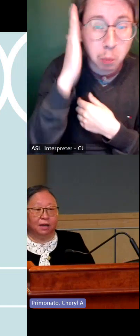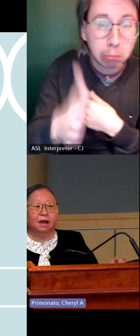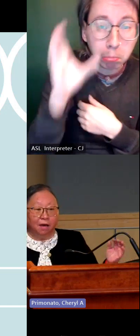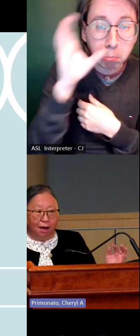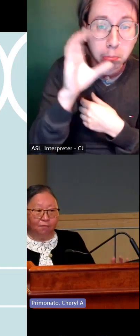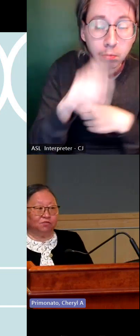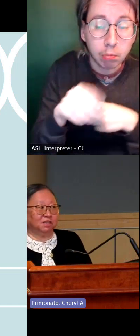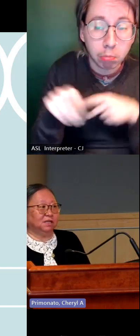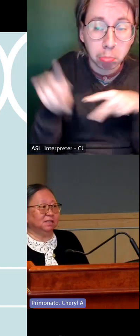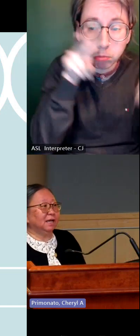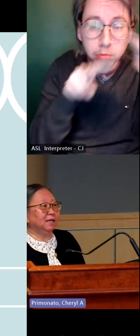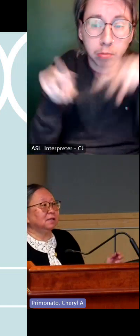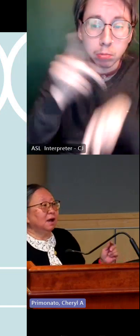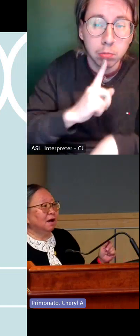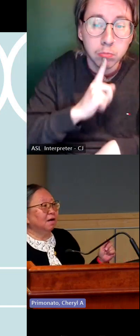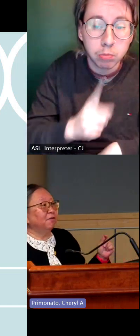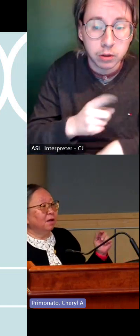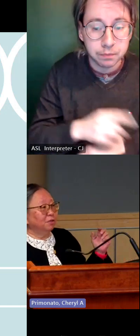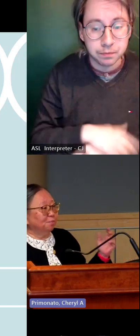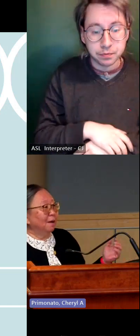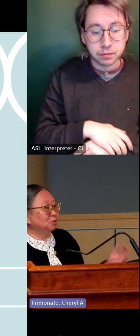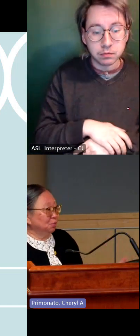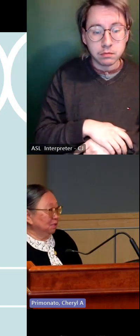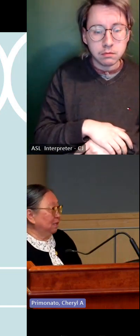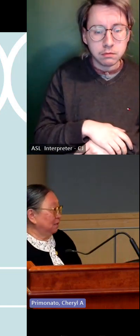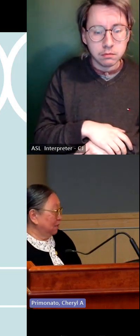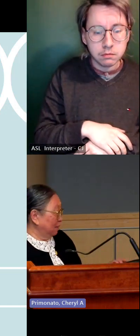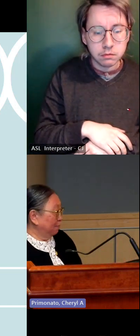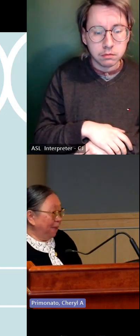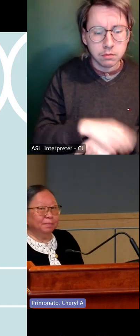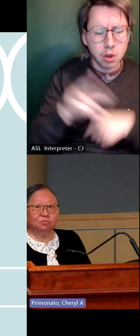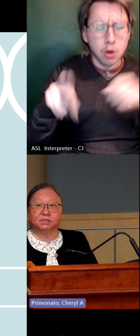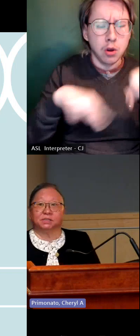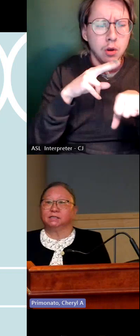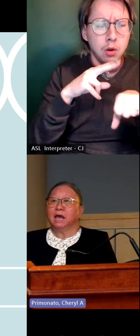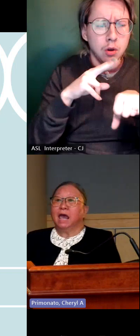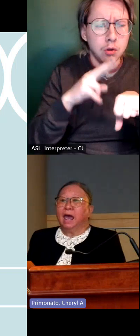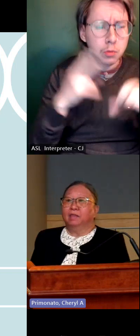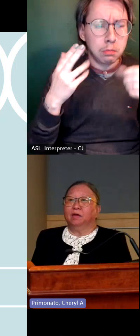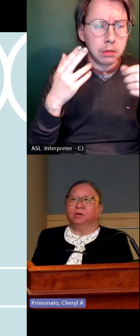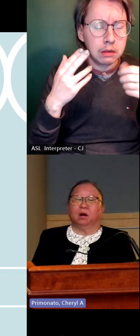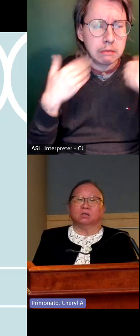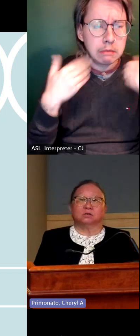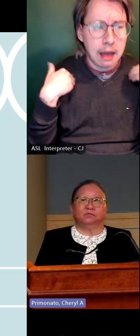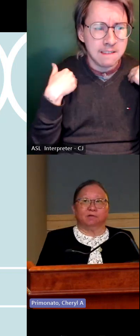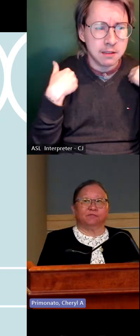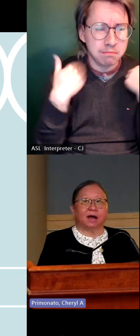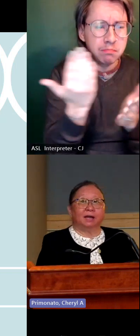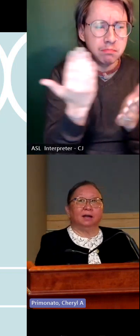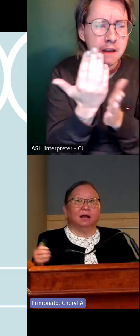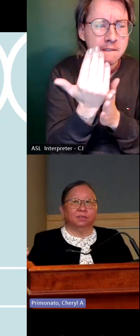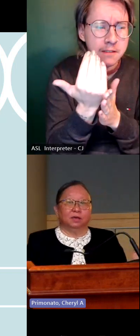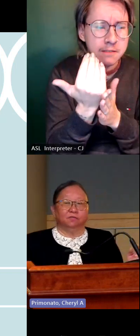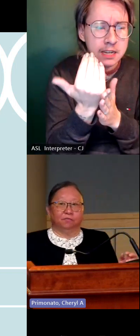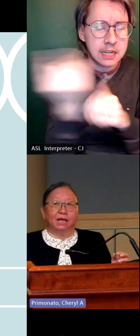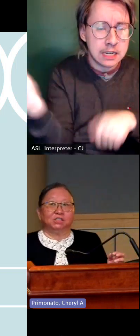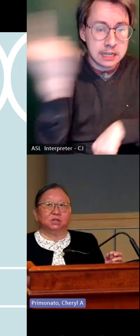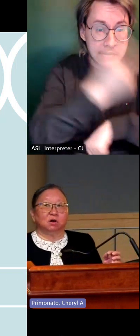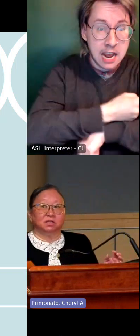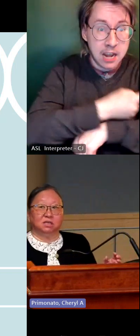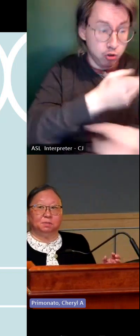paid within 15 days of the prime's payment receipts. And then we are also verifying